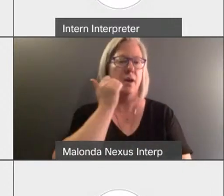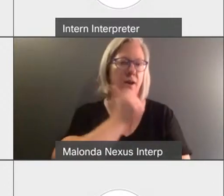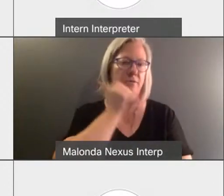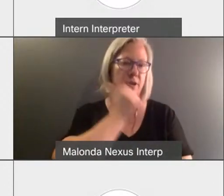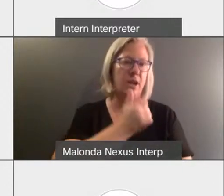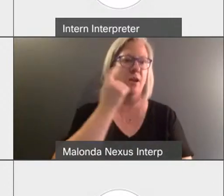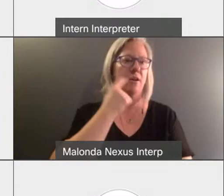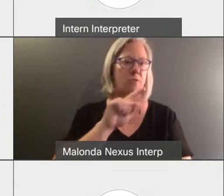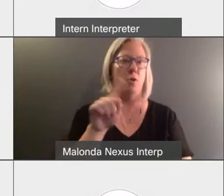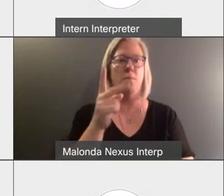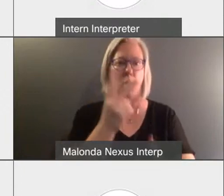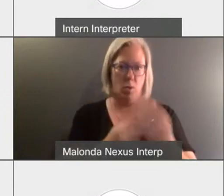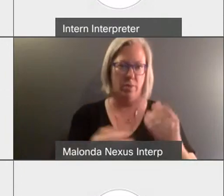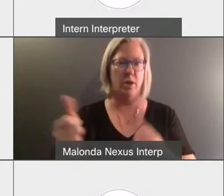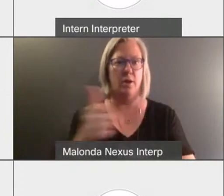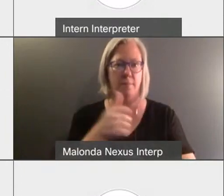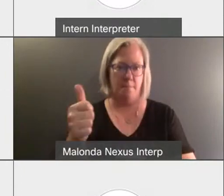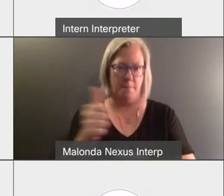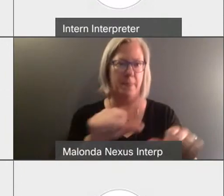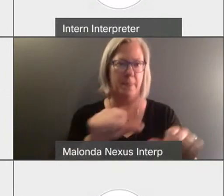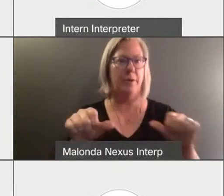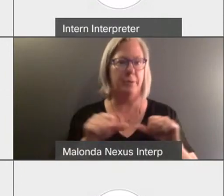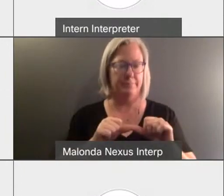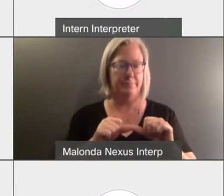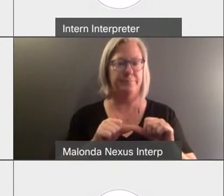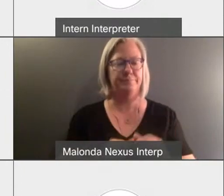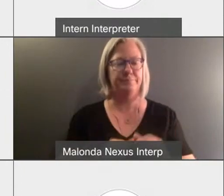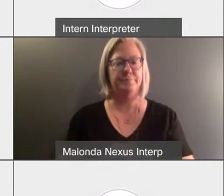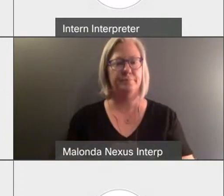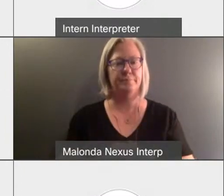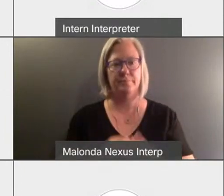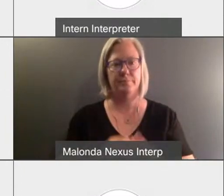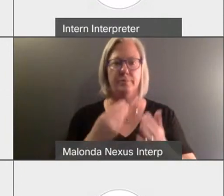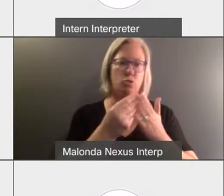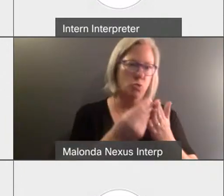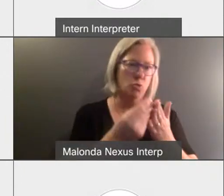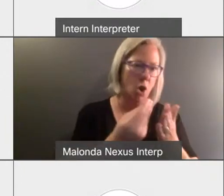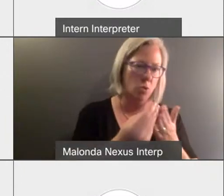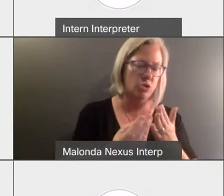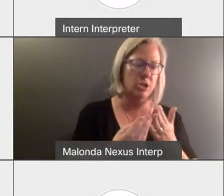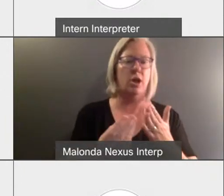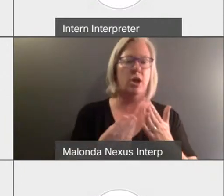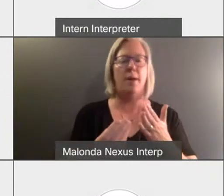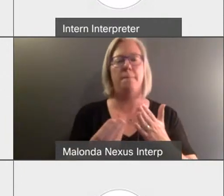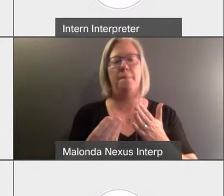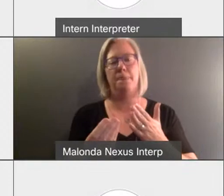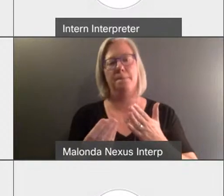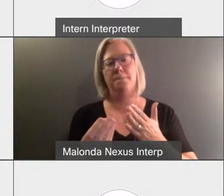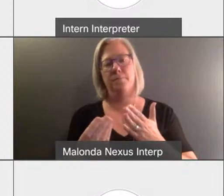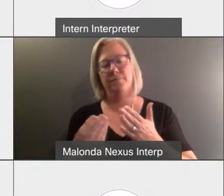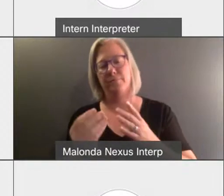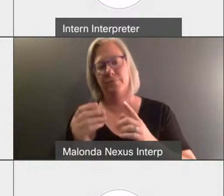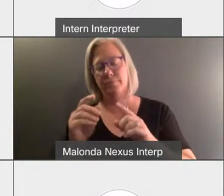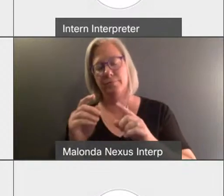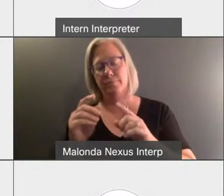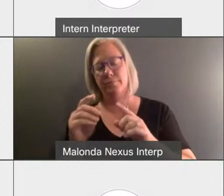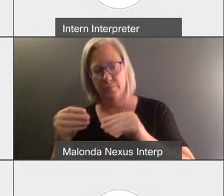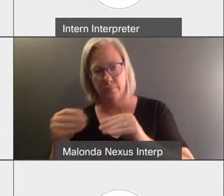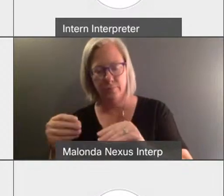the 2-county area. Grocery shopping and main shopping at super retailers,